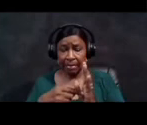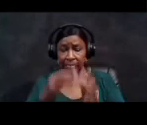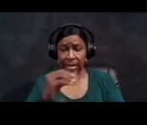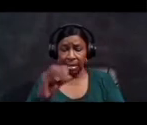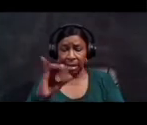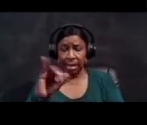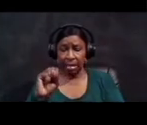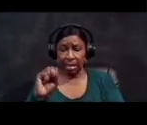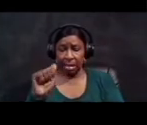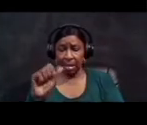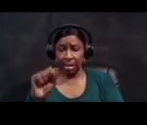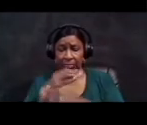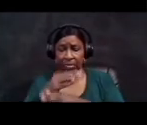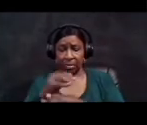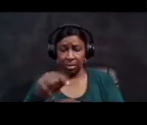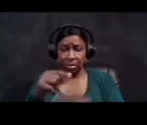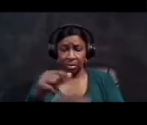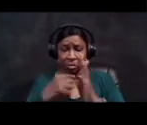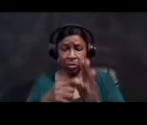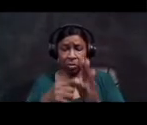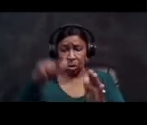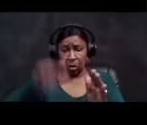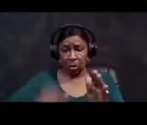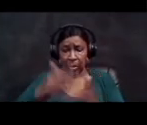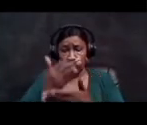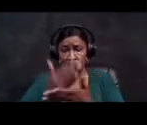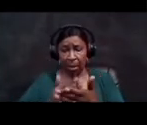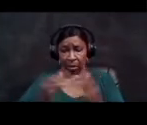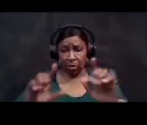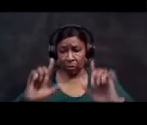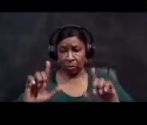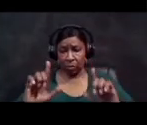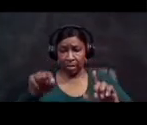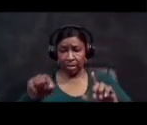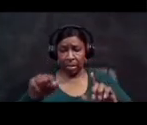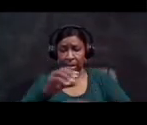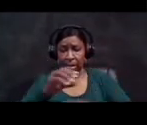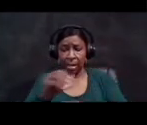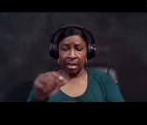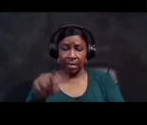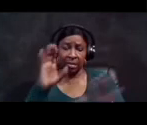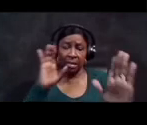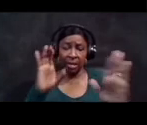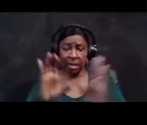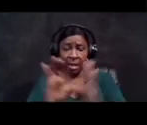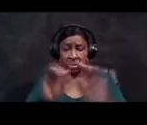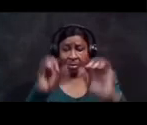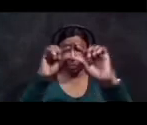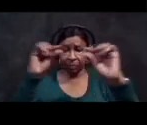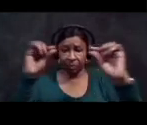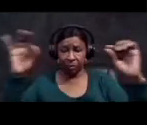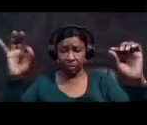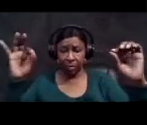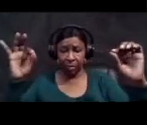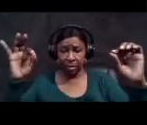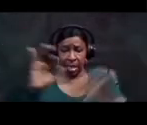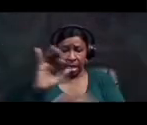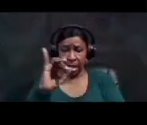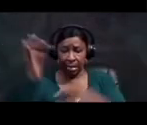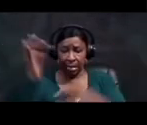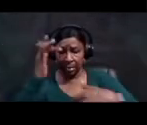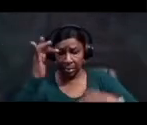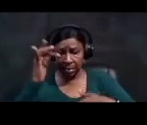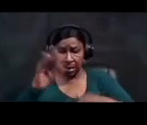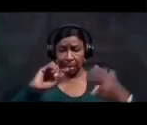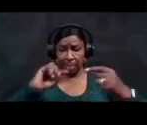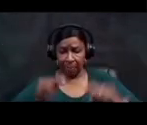in the lower portion of the screen, an image of a headline reading, "Ill and in pain, detainee dies in